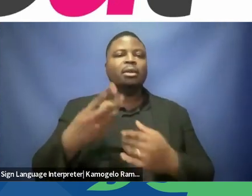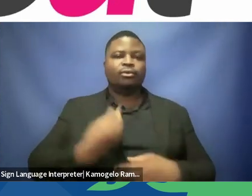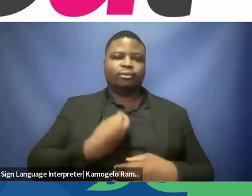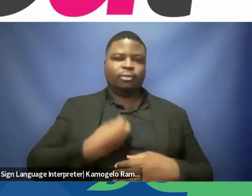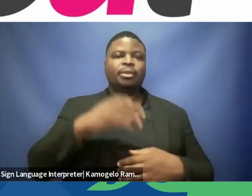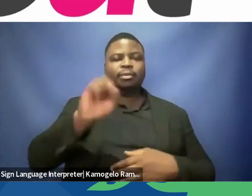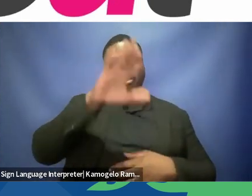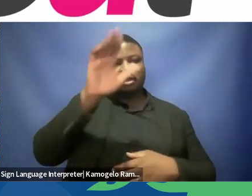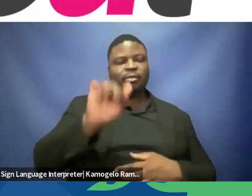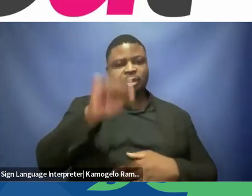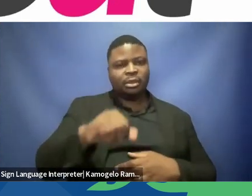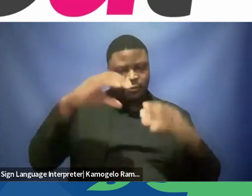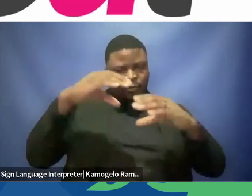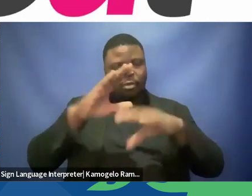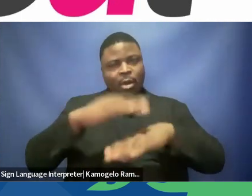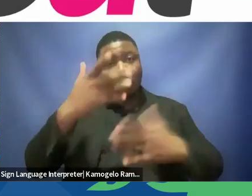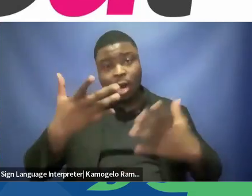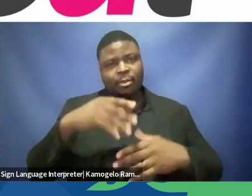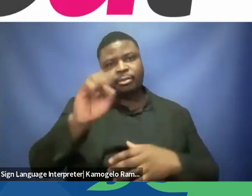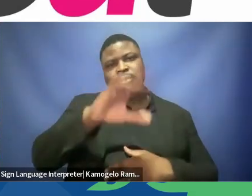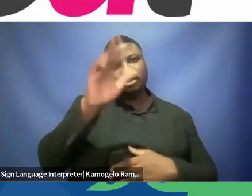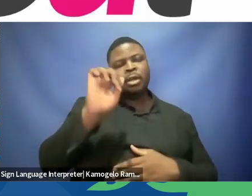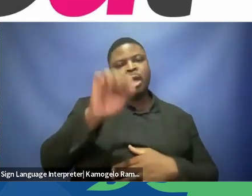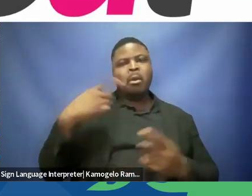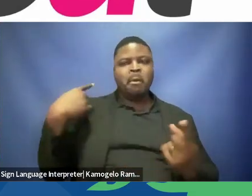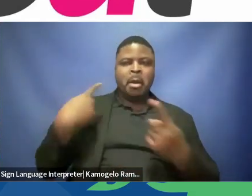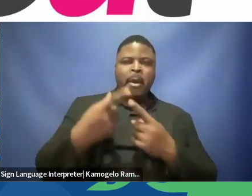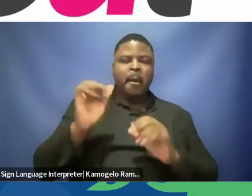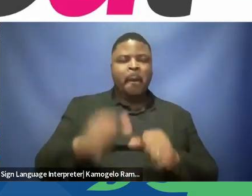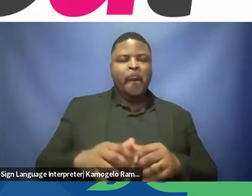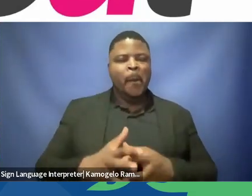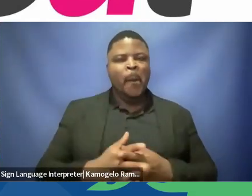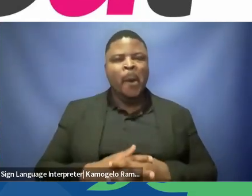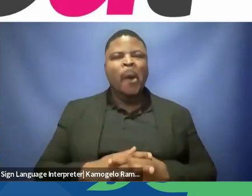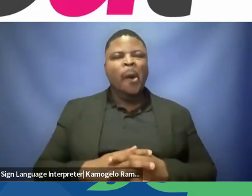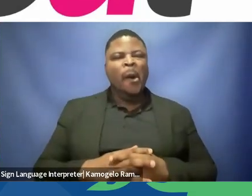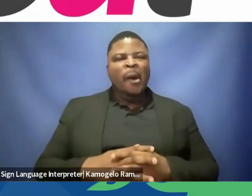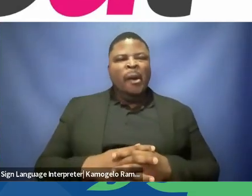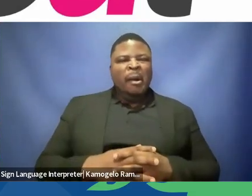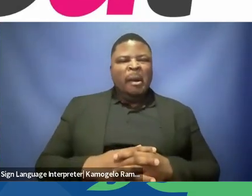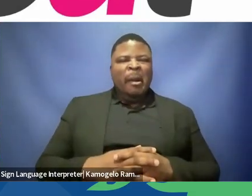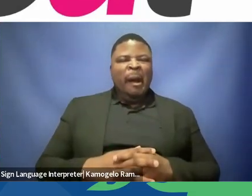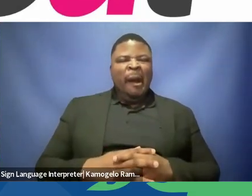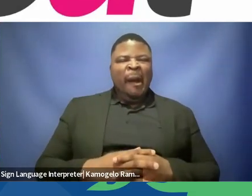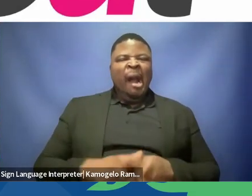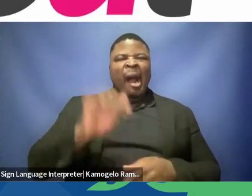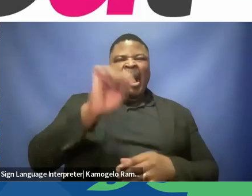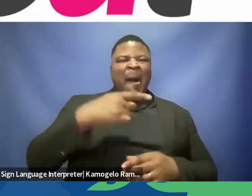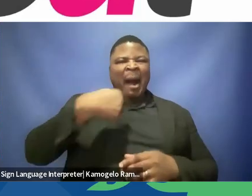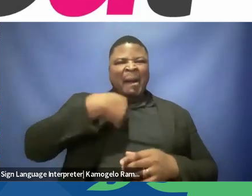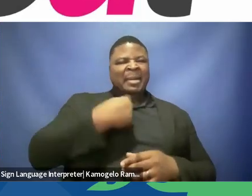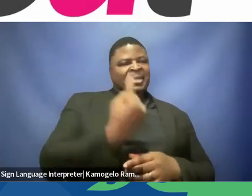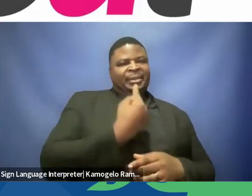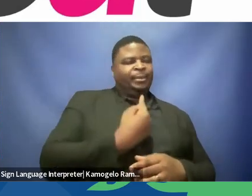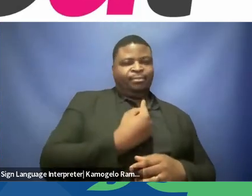chemsex specifically in South Africa. And subsequent to that, we, together with the OUT and a few other psychologists, we completed